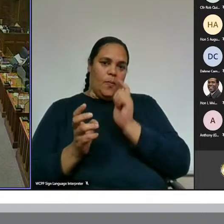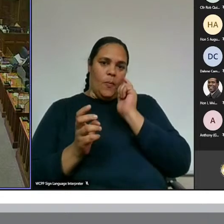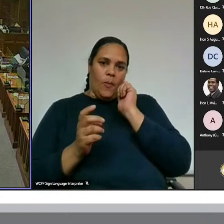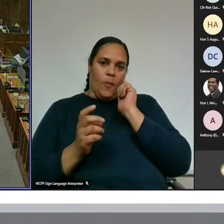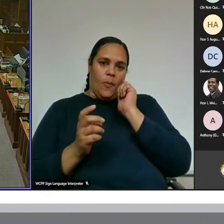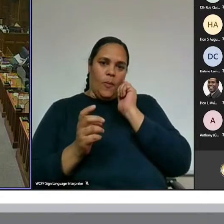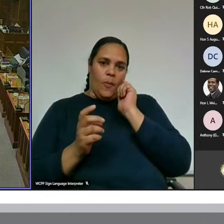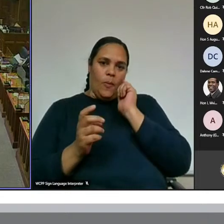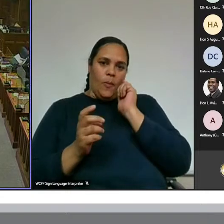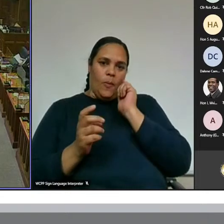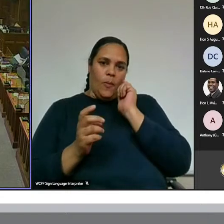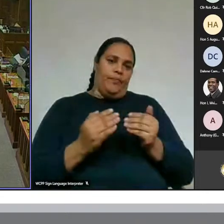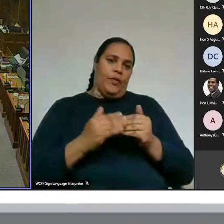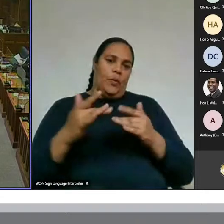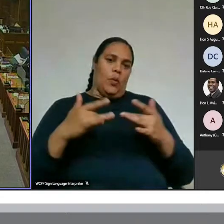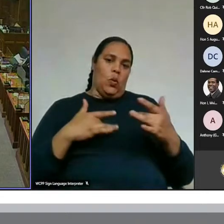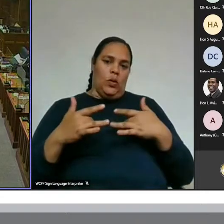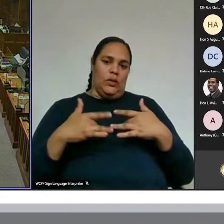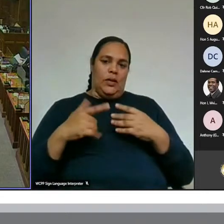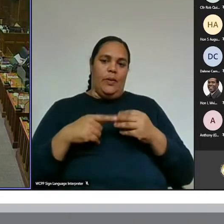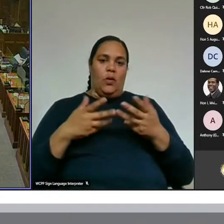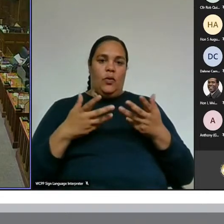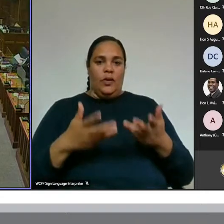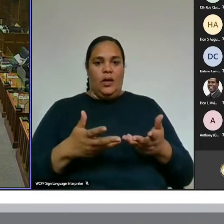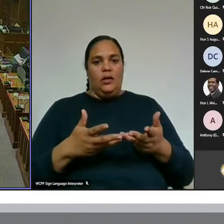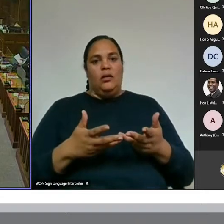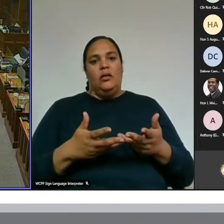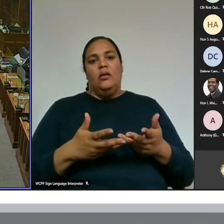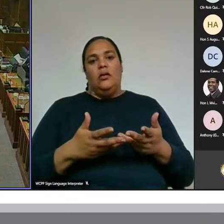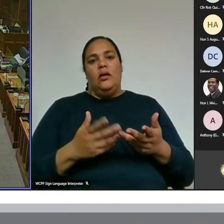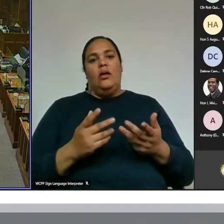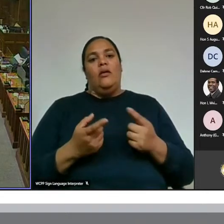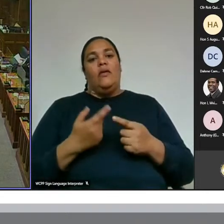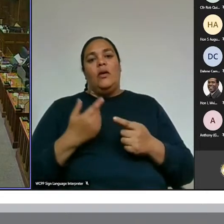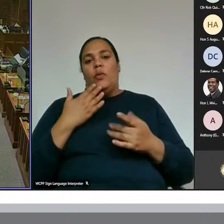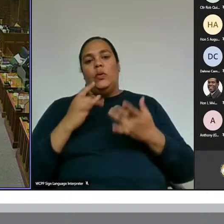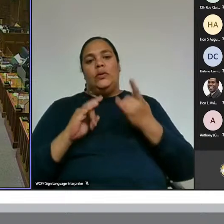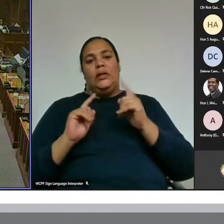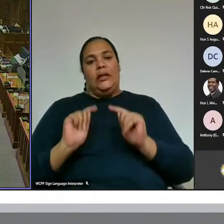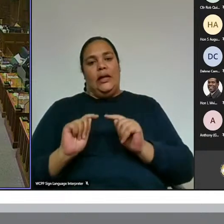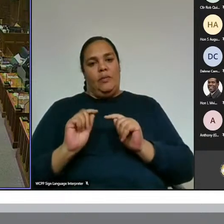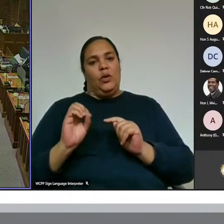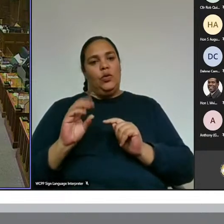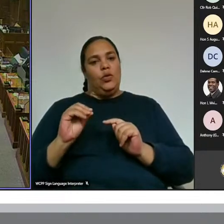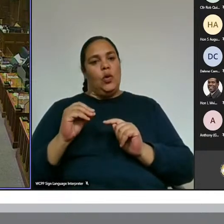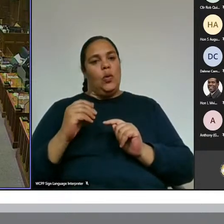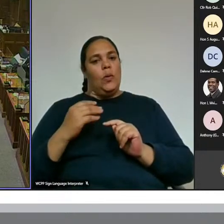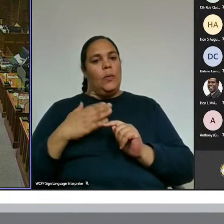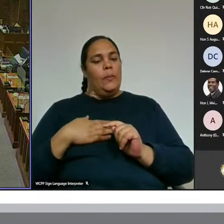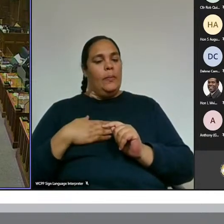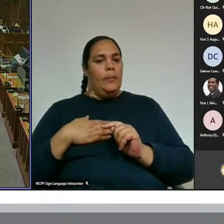discuss further the concerns raised by the City of Cape Town. So I'm